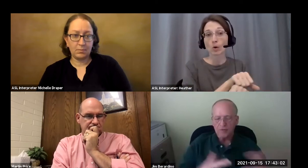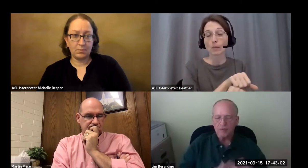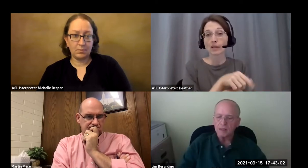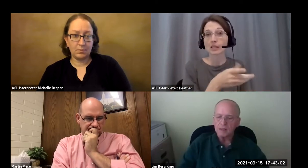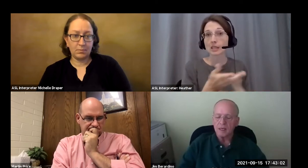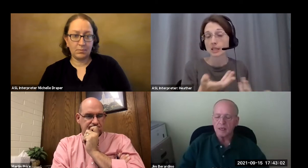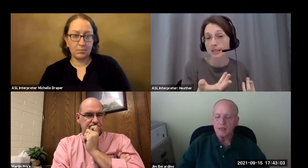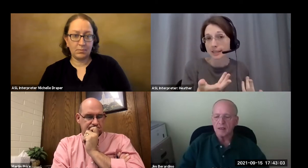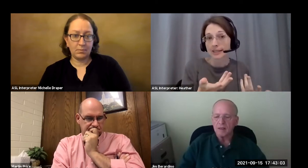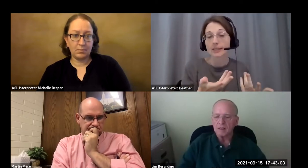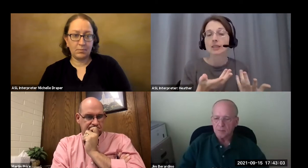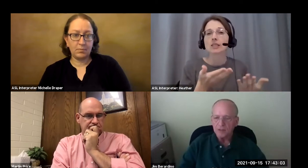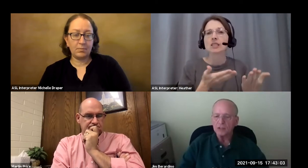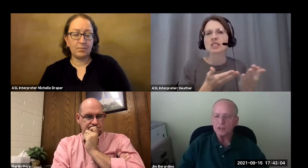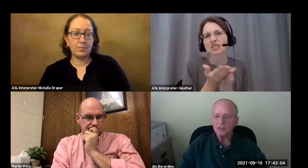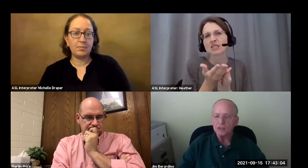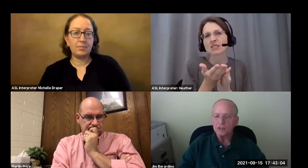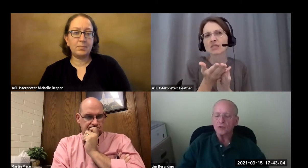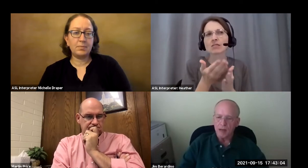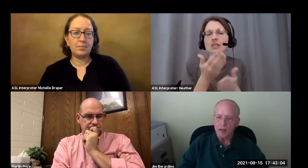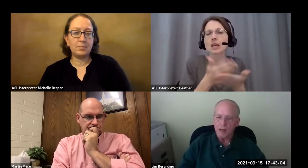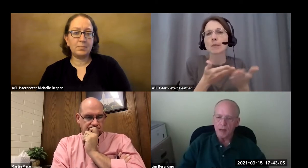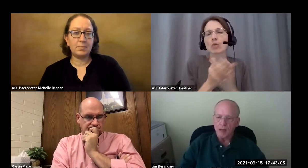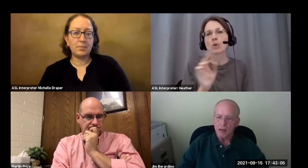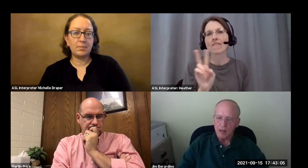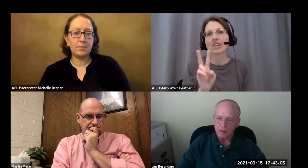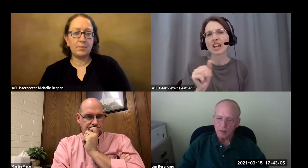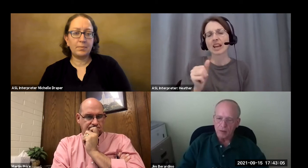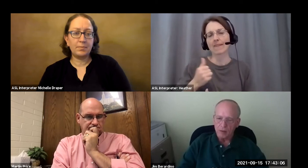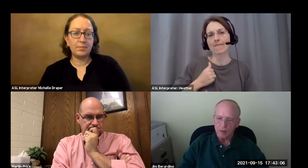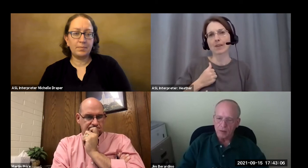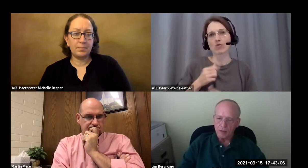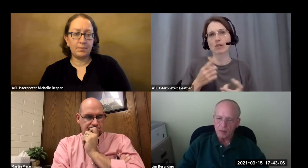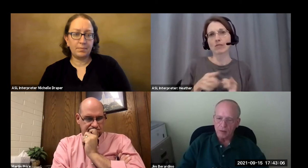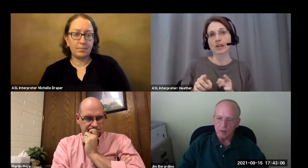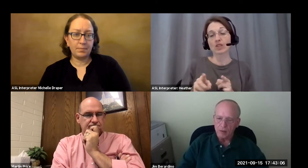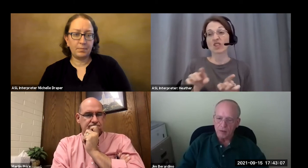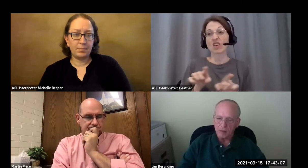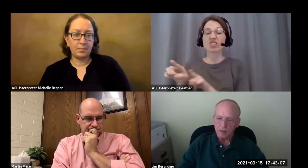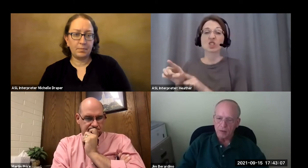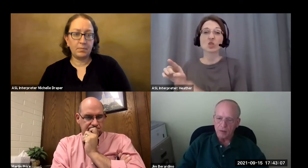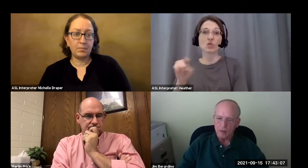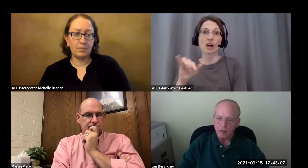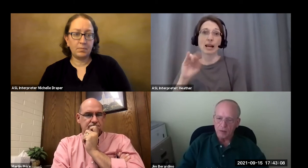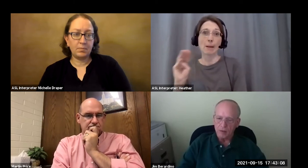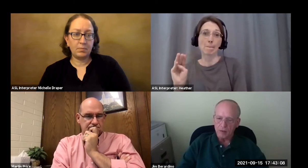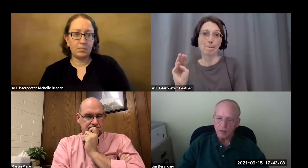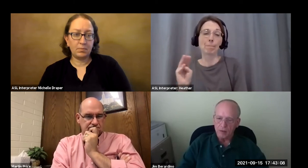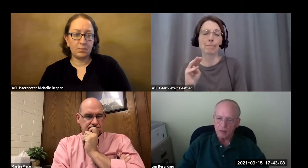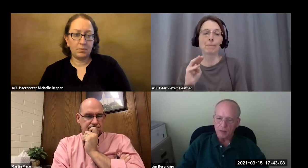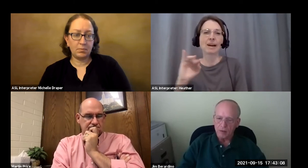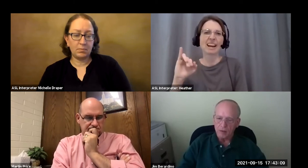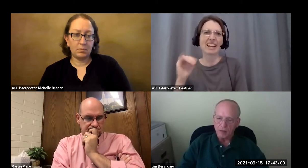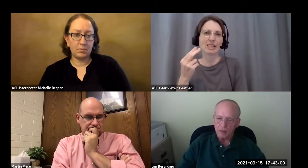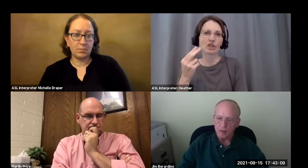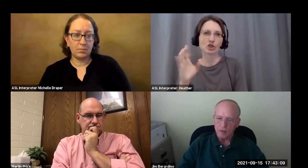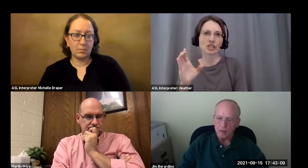Some of mine is through the VA, but some of it's through Intermountain. Depending upon